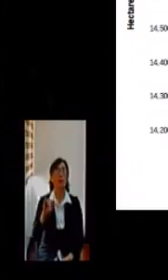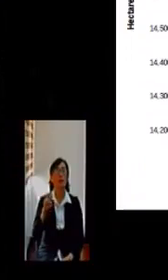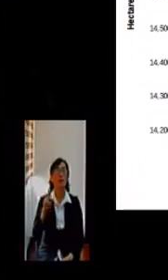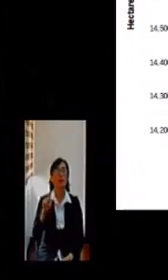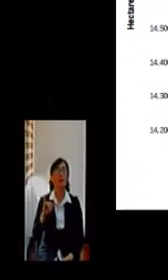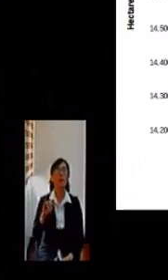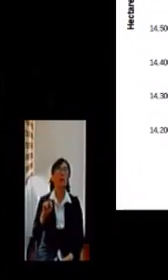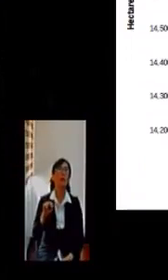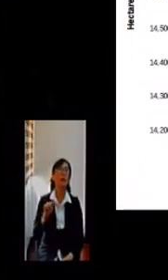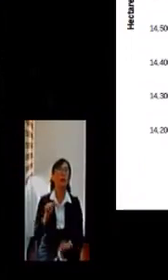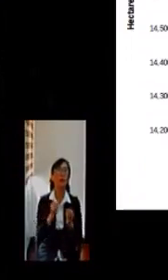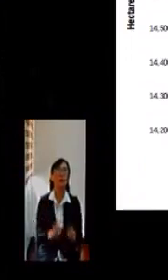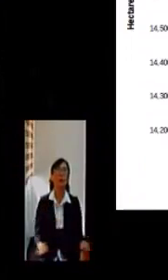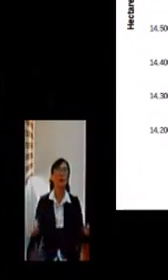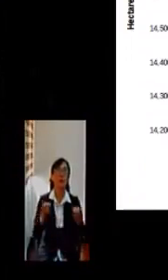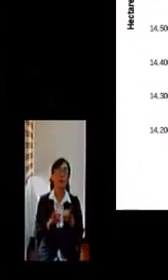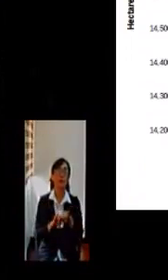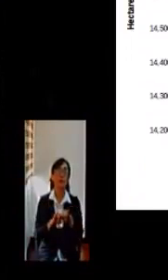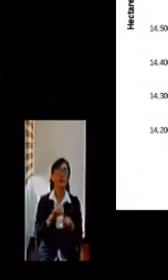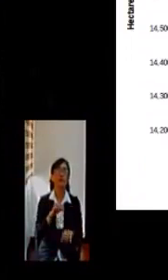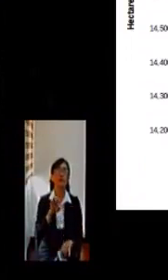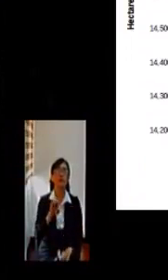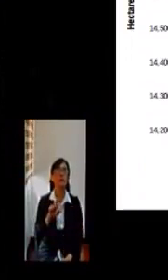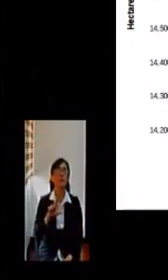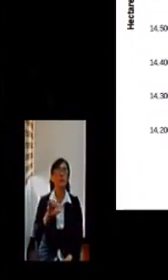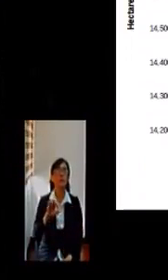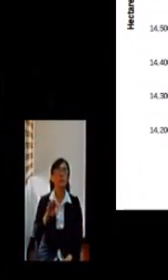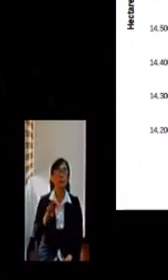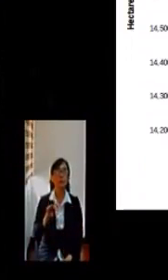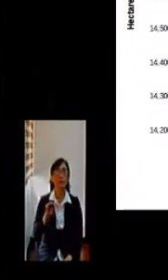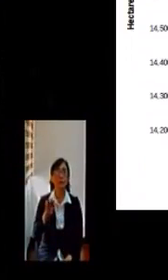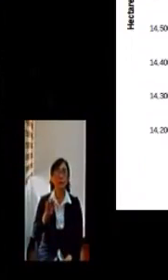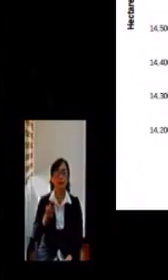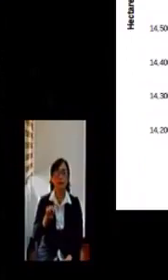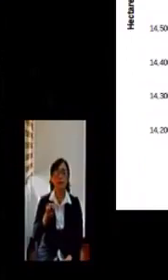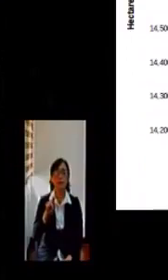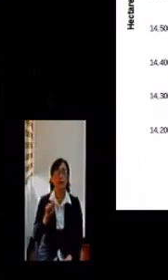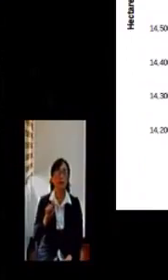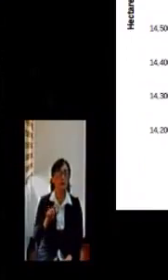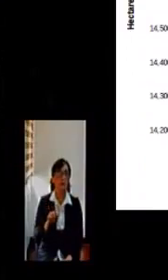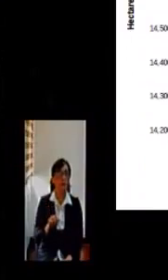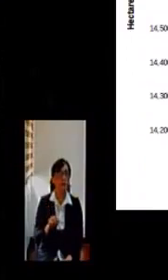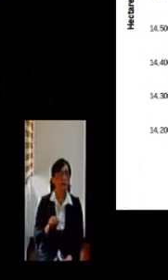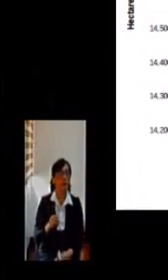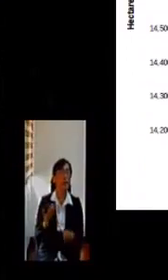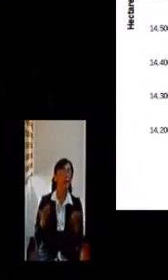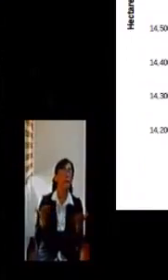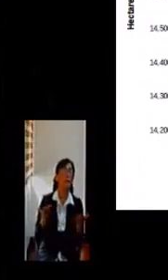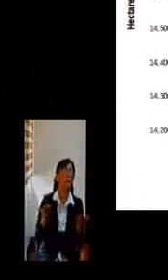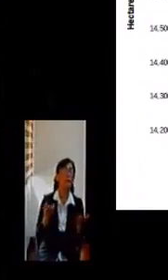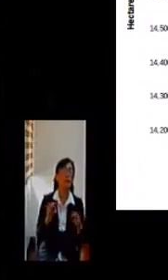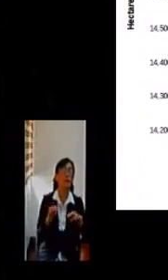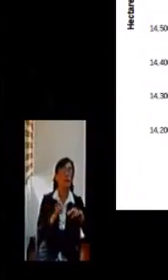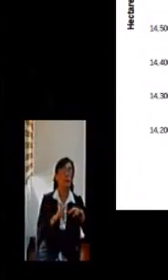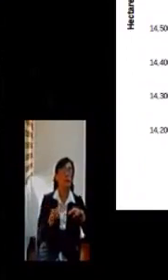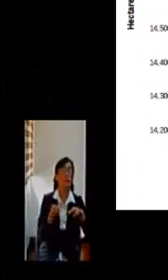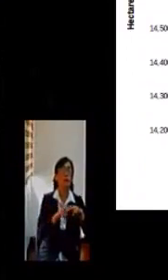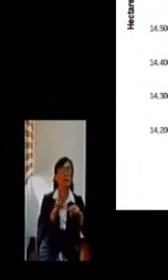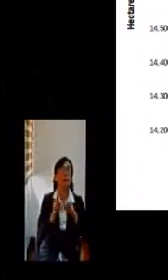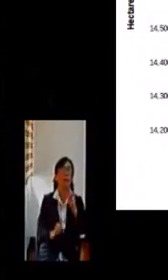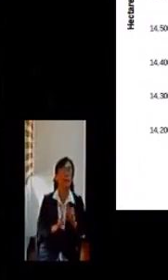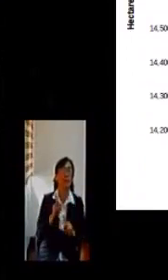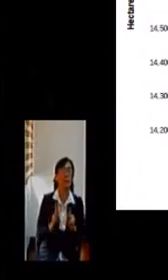the important element is this, what we call as the tipping point. It's where the increase of population and decrease